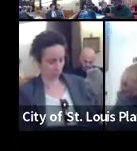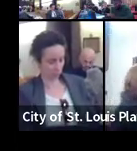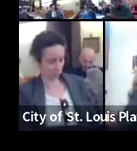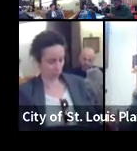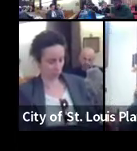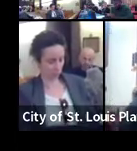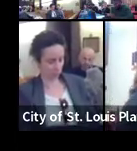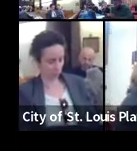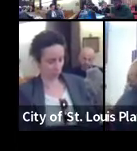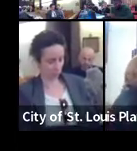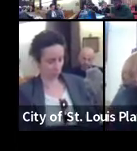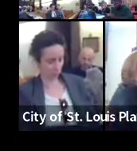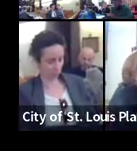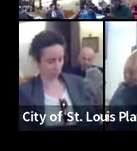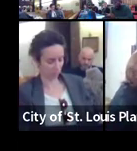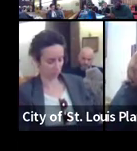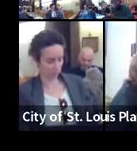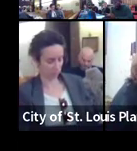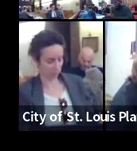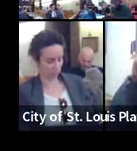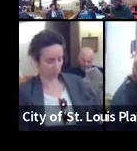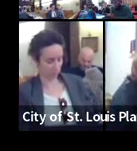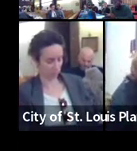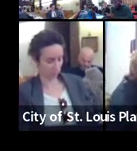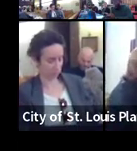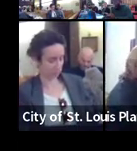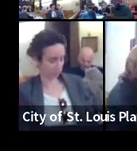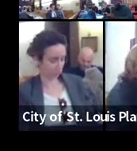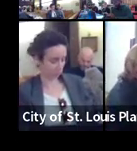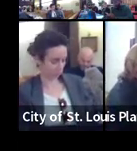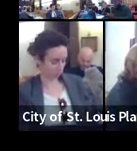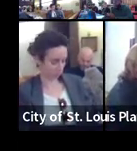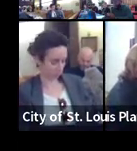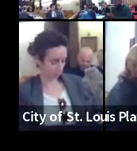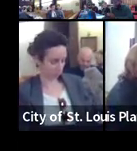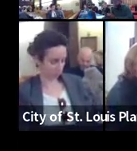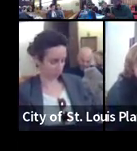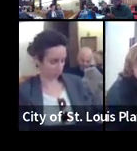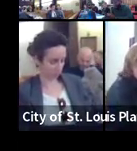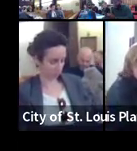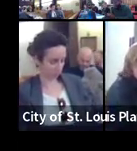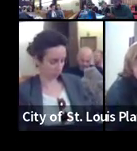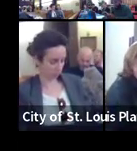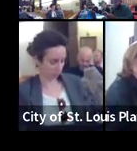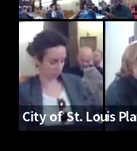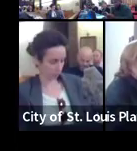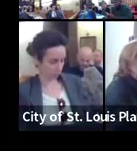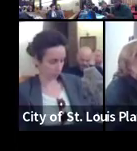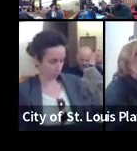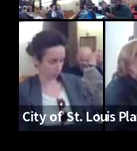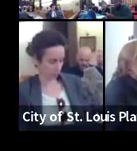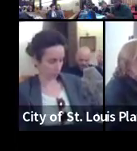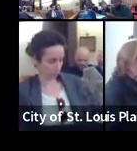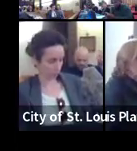hearing as part of the presentation. Sorry, I'll use it. But so we will be opening the official public hearing. If you haven't spoken yet, you have